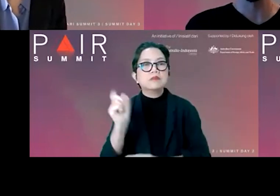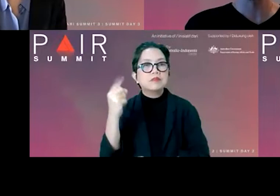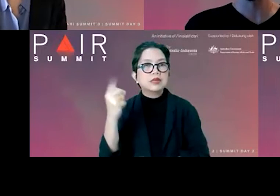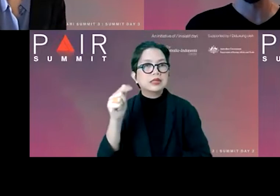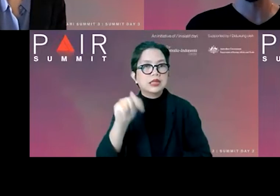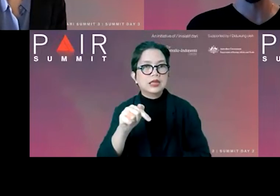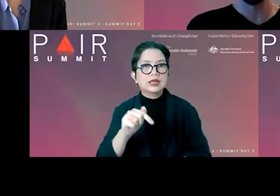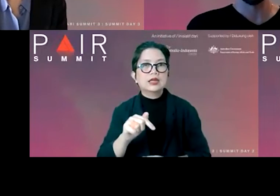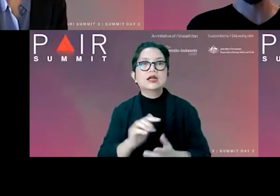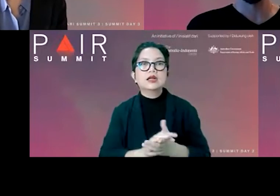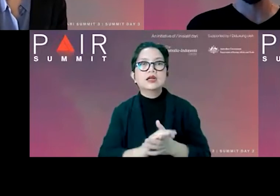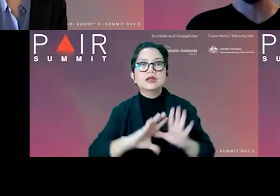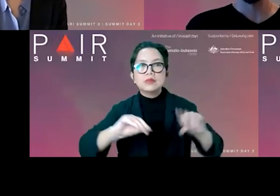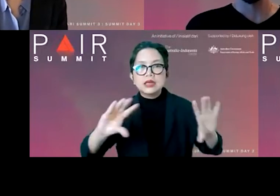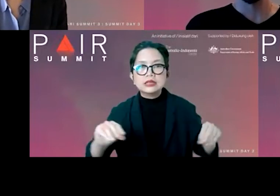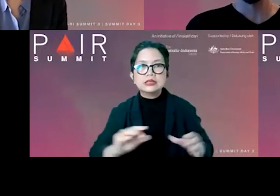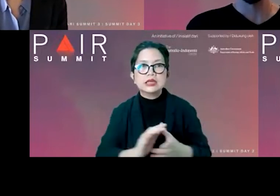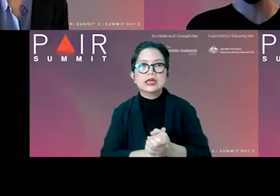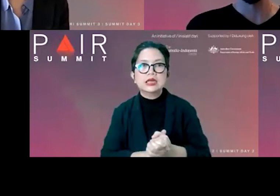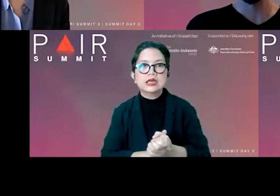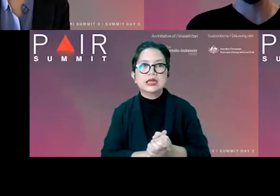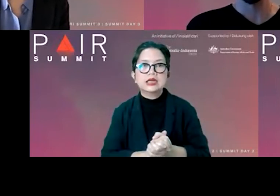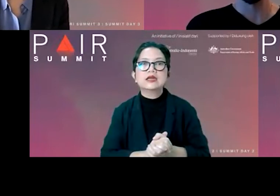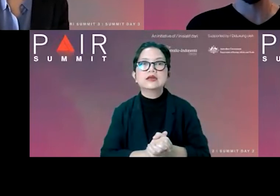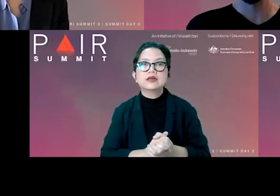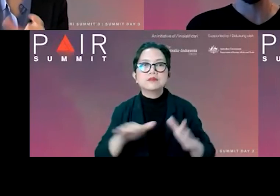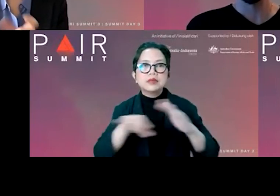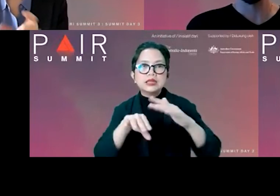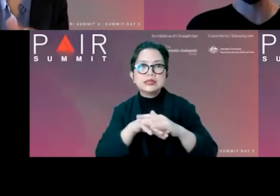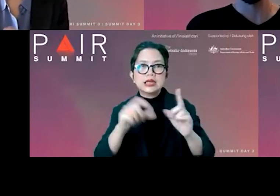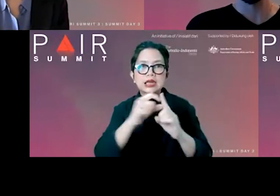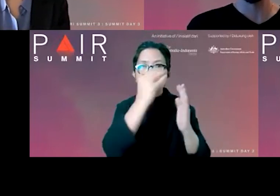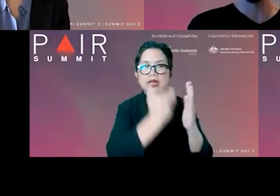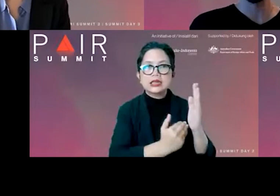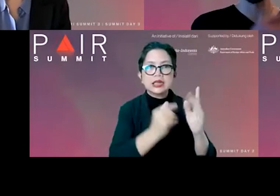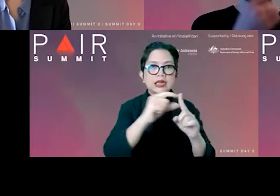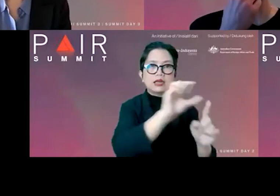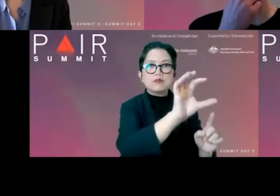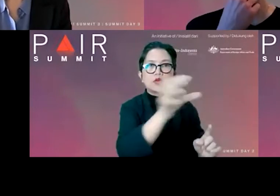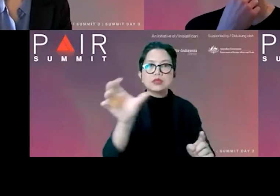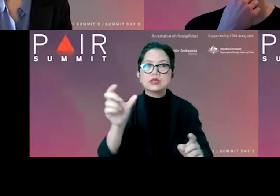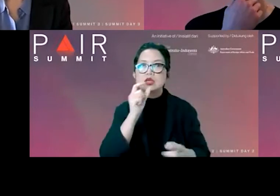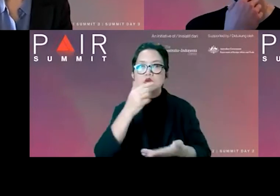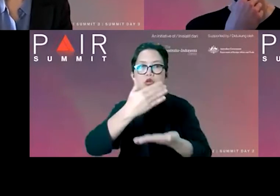of social restrictions. And then, John, your thoughts on that sort of city-rural conundrum.